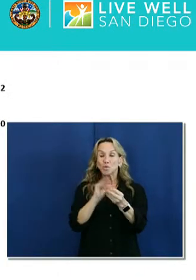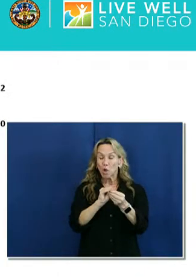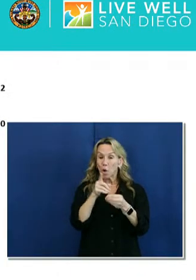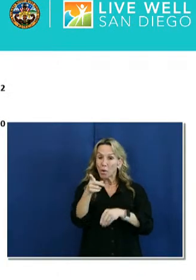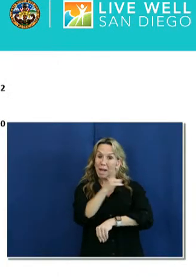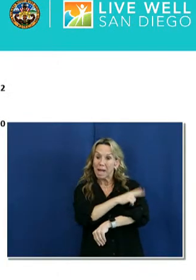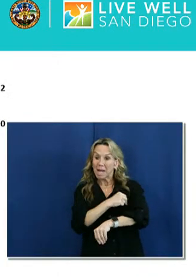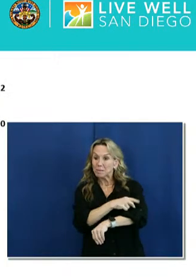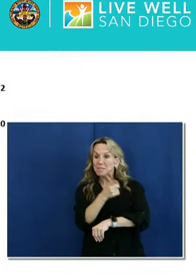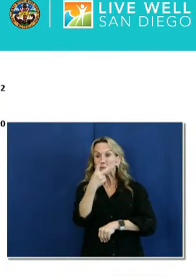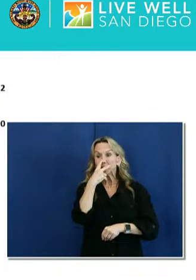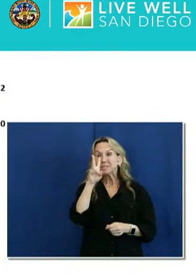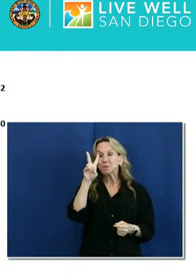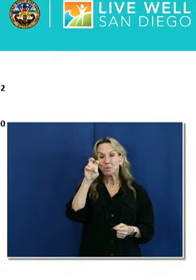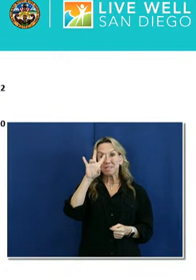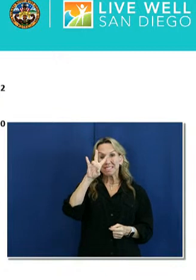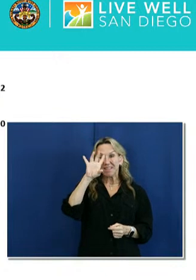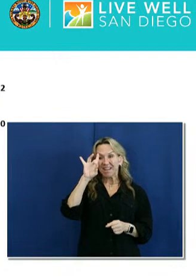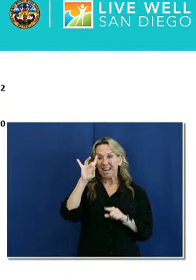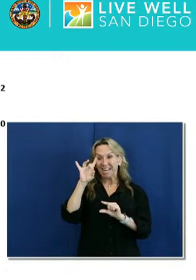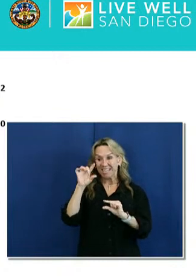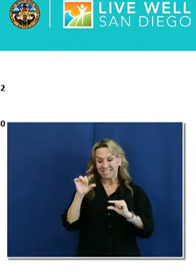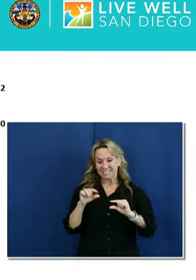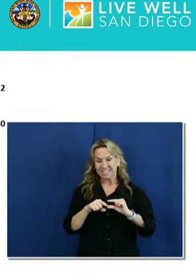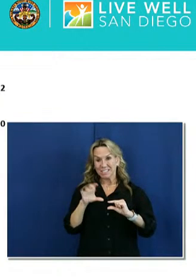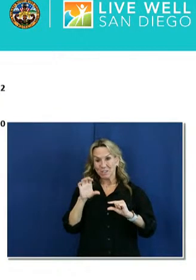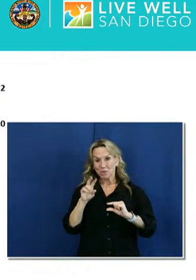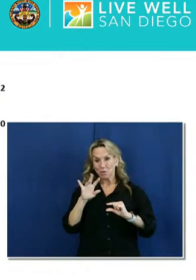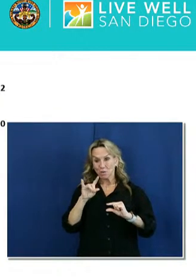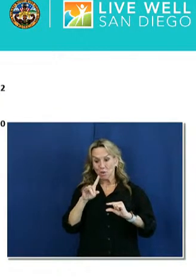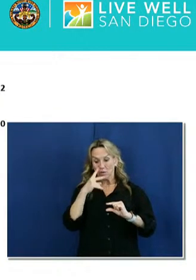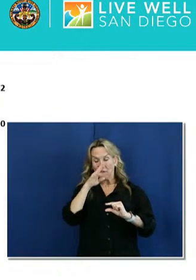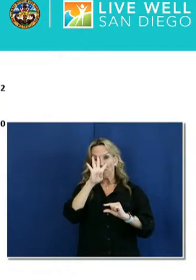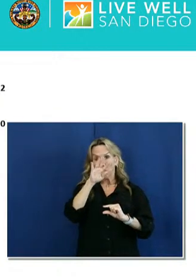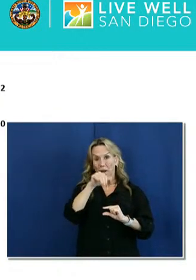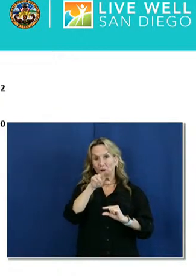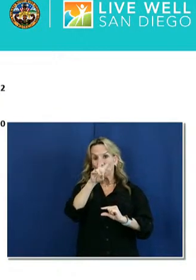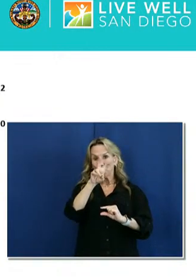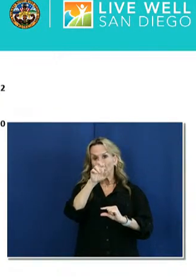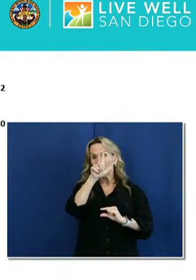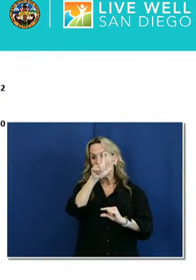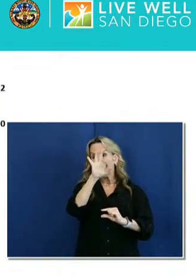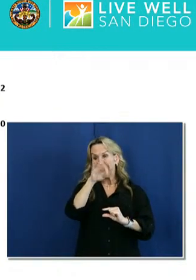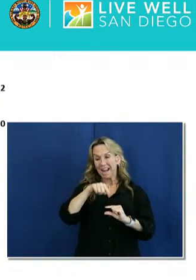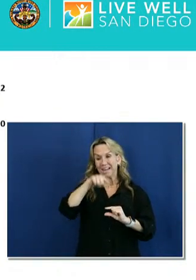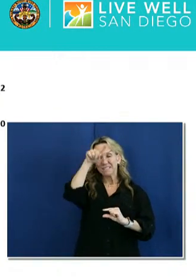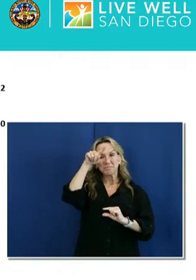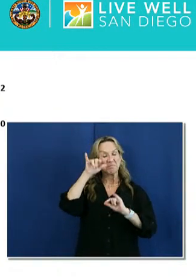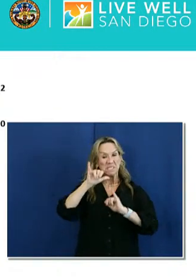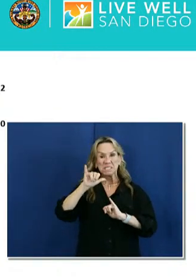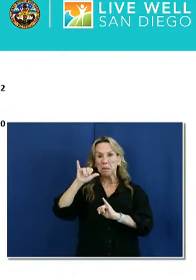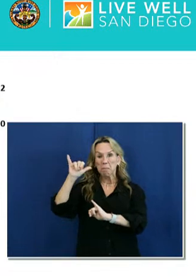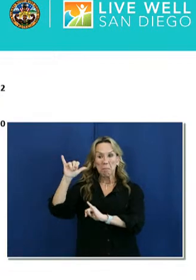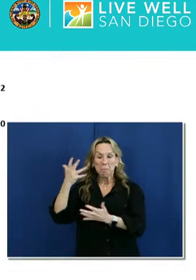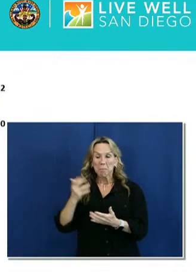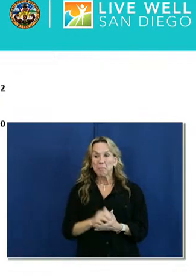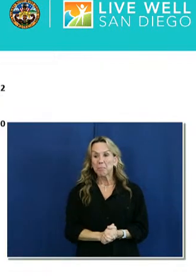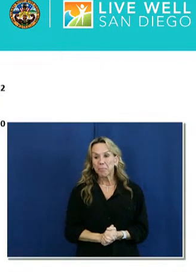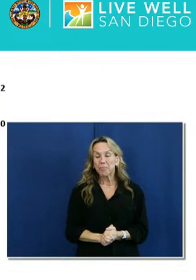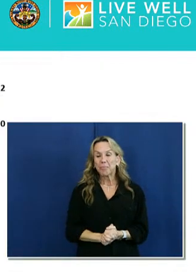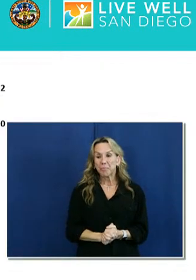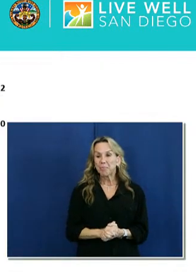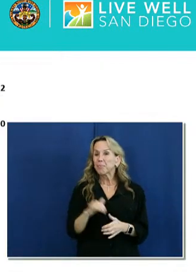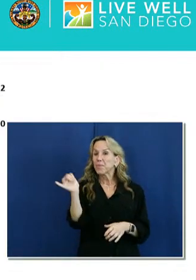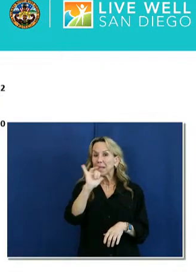278 that are COVID on the bottom, and the rest of them there, you'll see 4,229, again, holding stable and flat. And